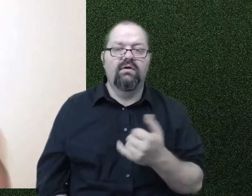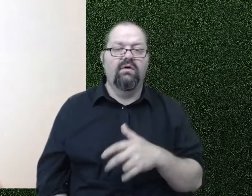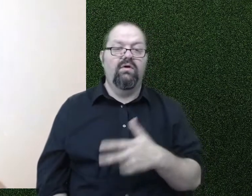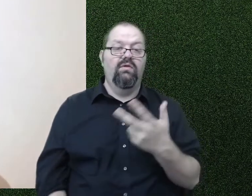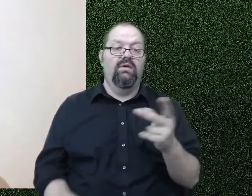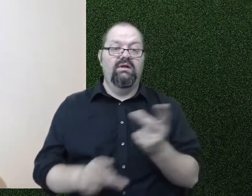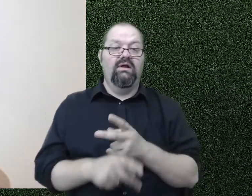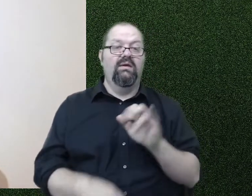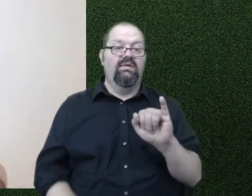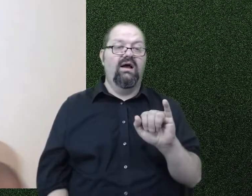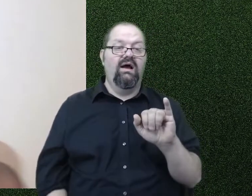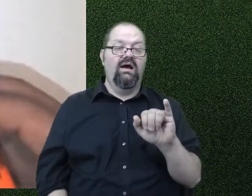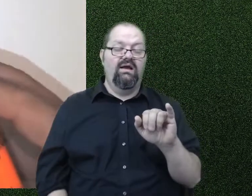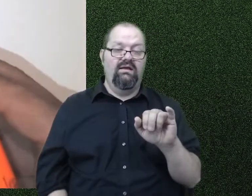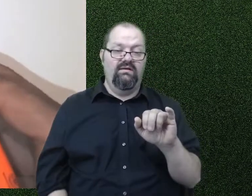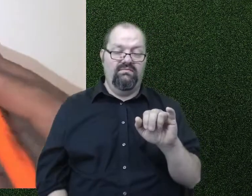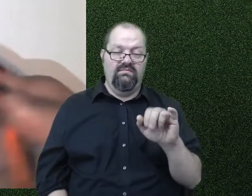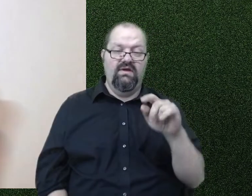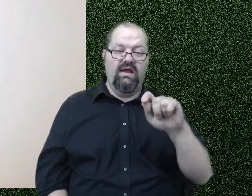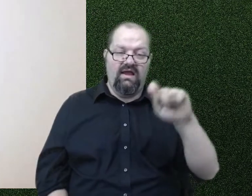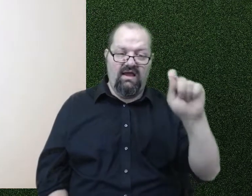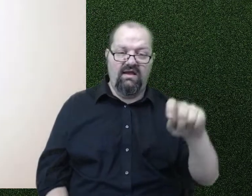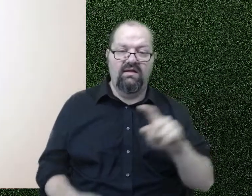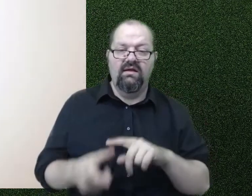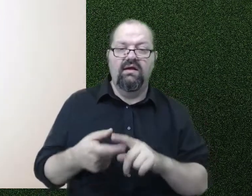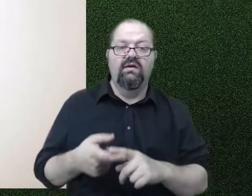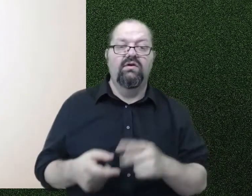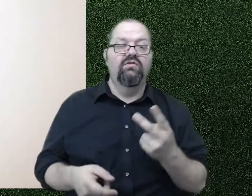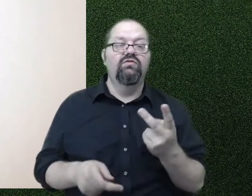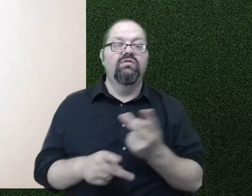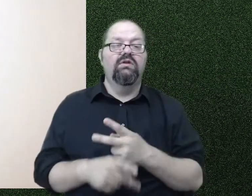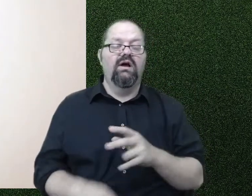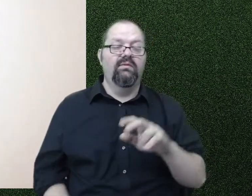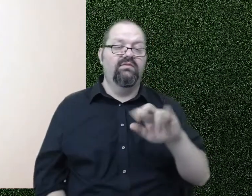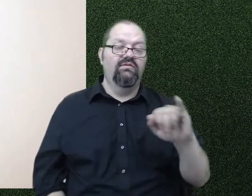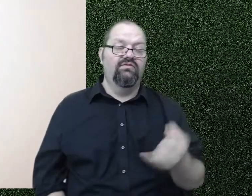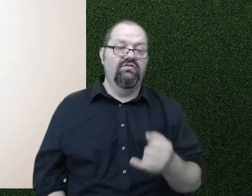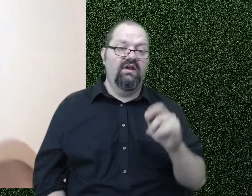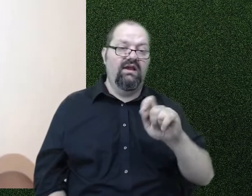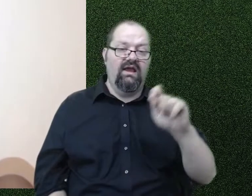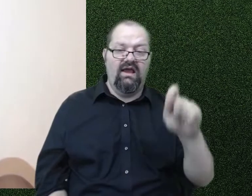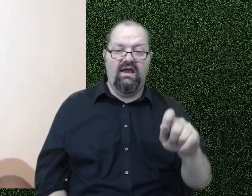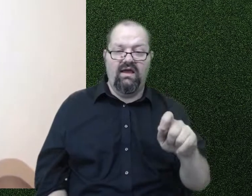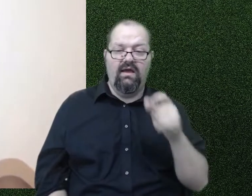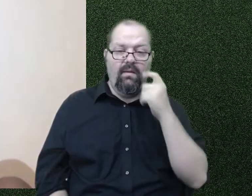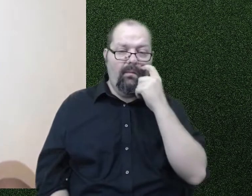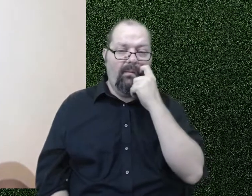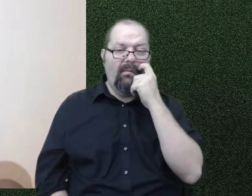plus 2 times j hat, add to tail,